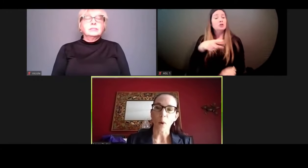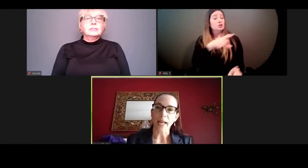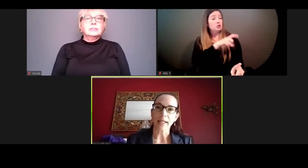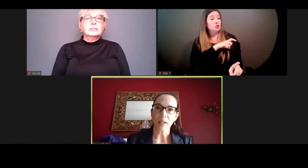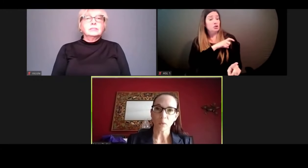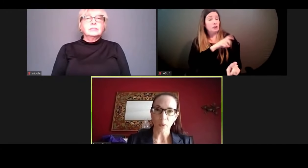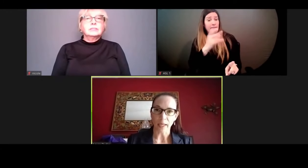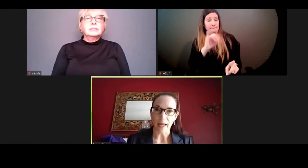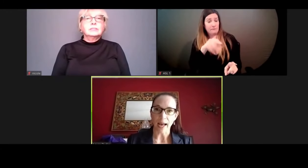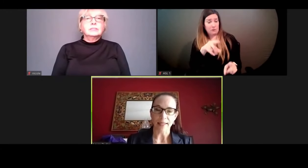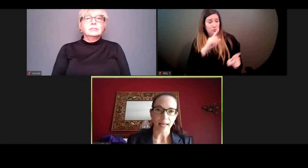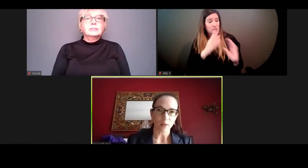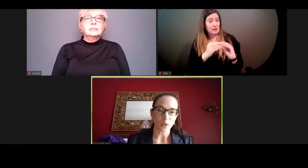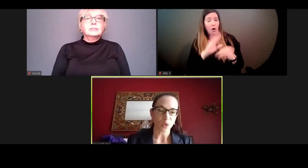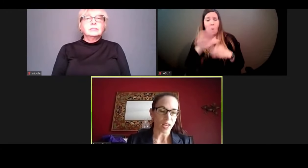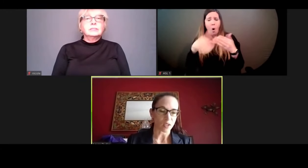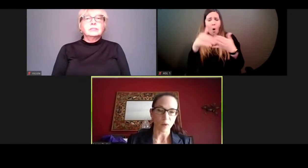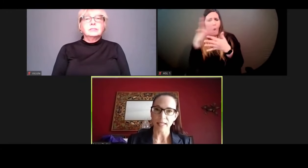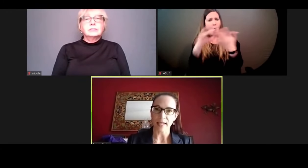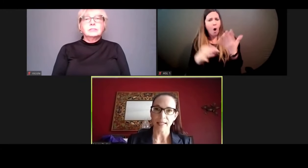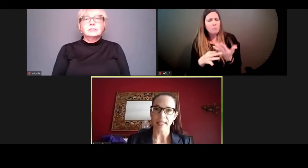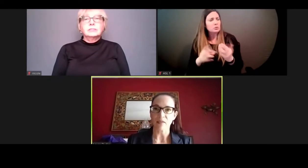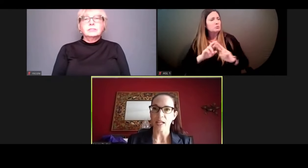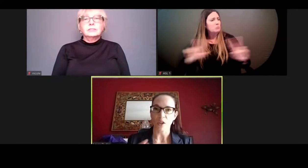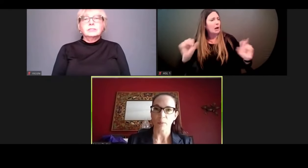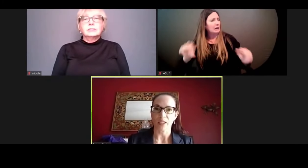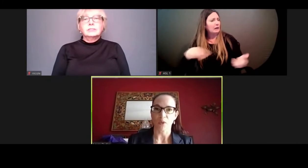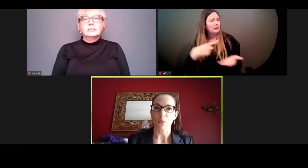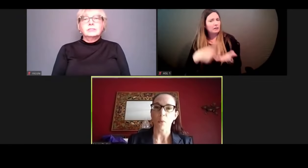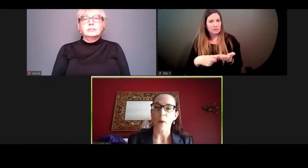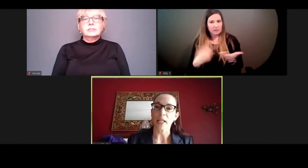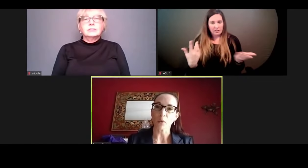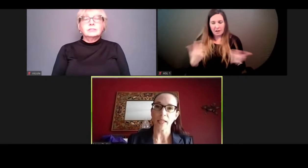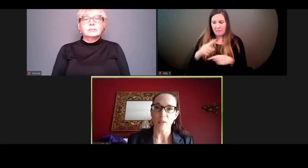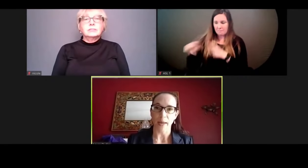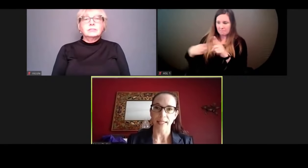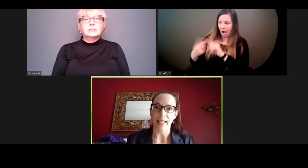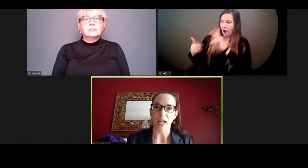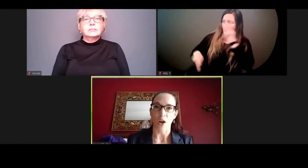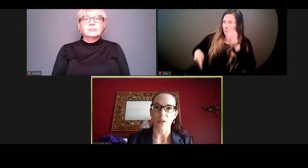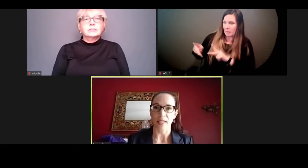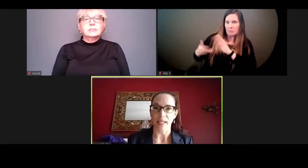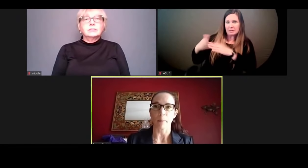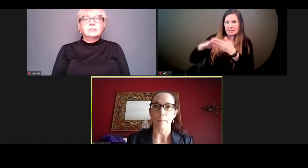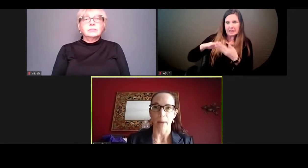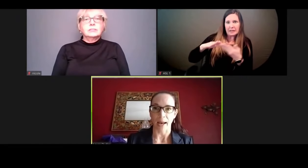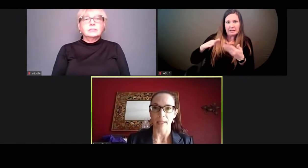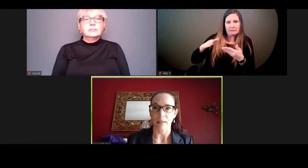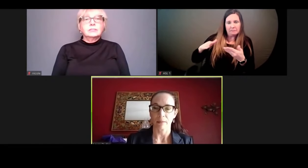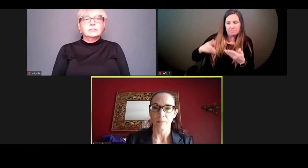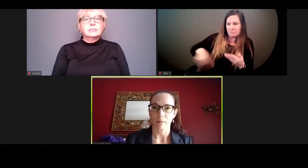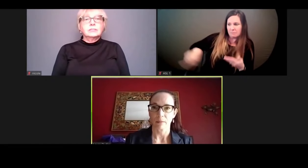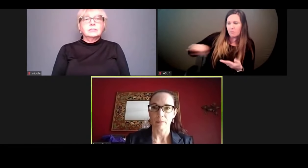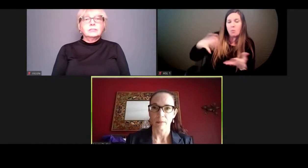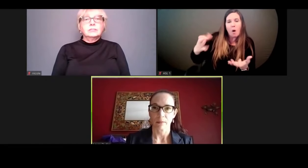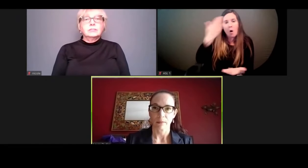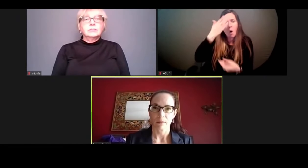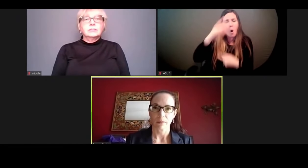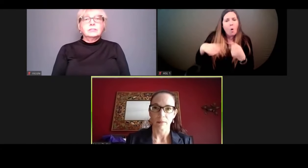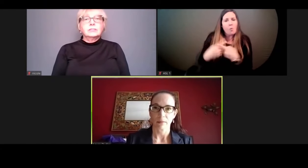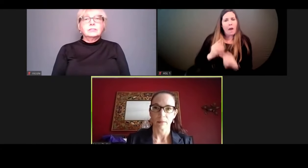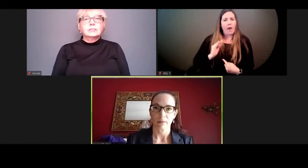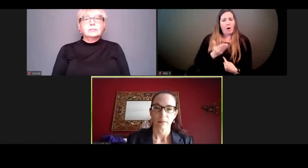but when can we as council, as residents, even as our police force, when can we expect to get our city back?